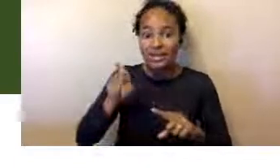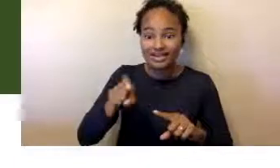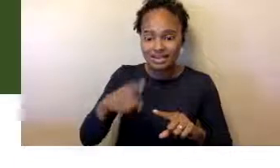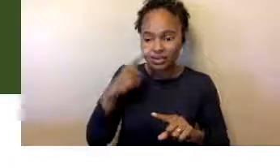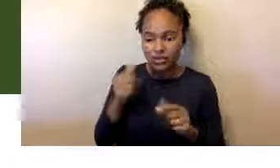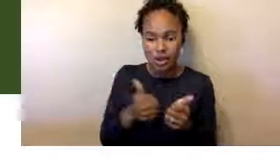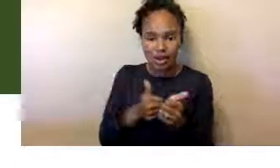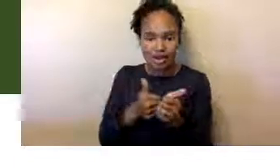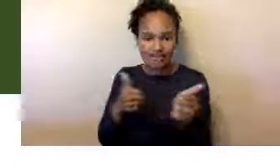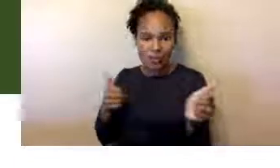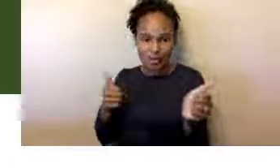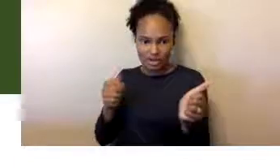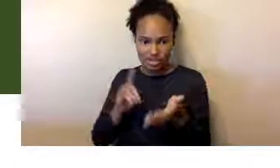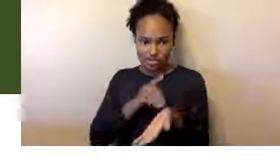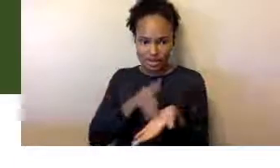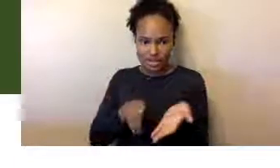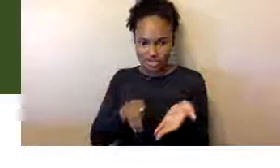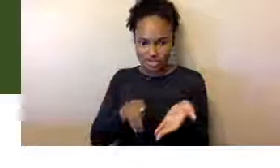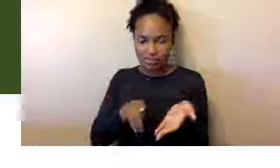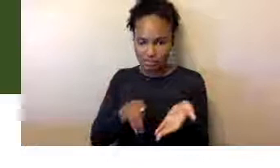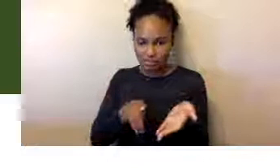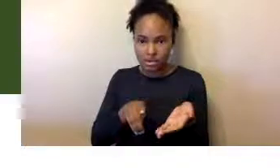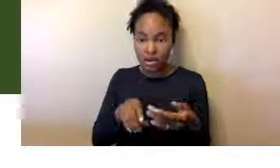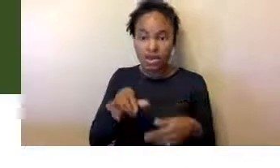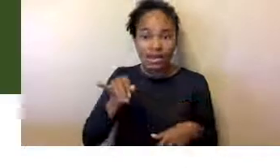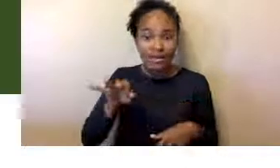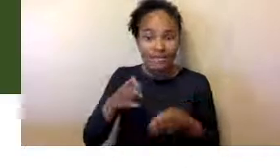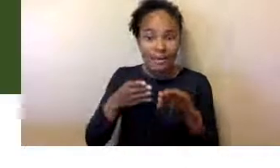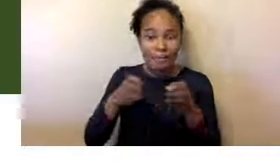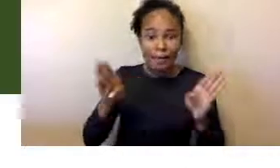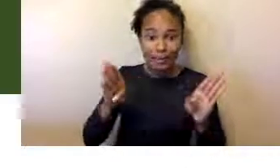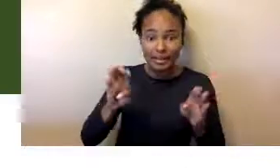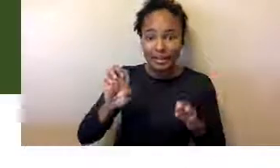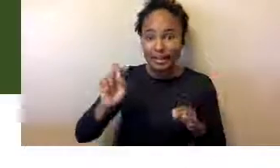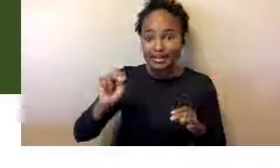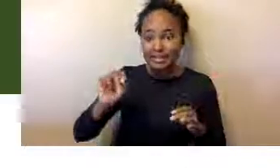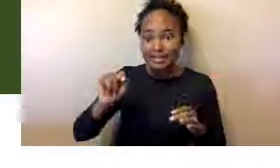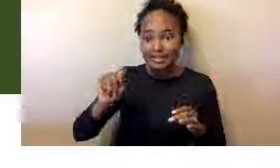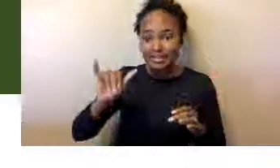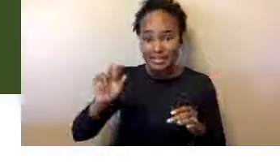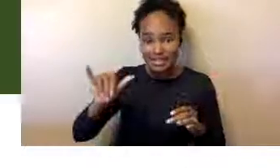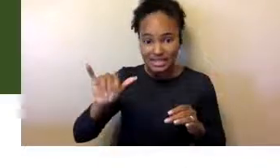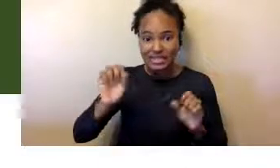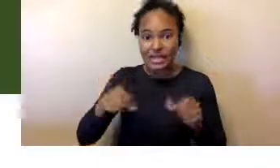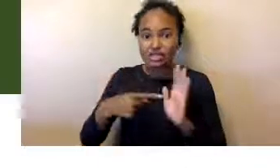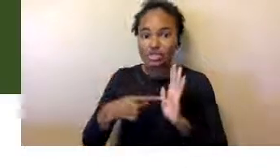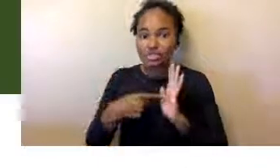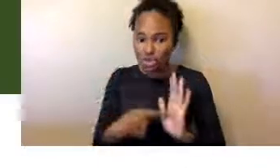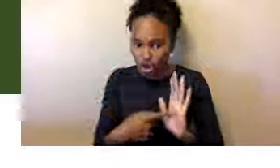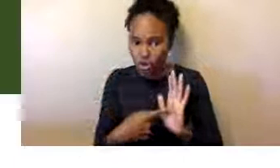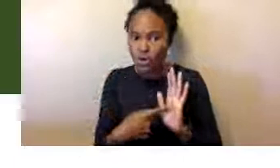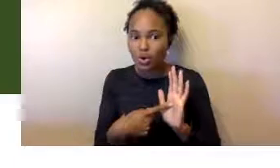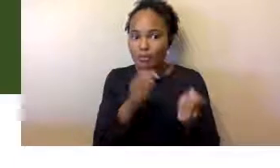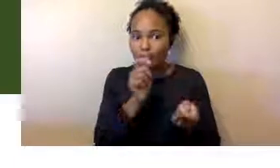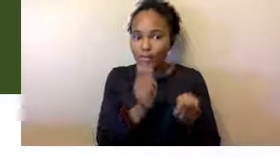discrimination, unless a public entity can show that the modifications would fundamentally alter the nature of the service